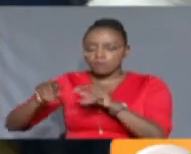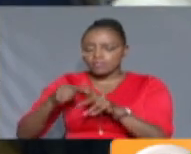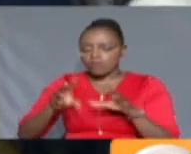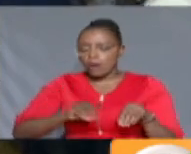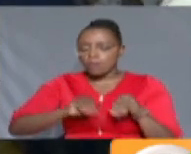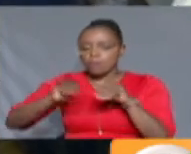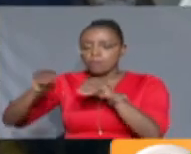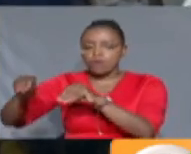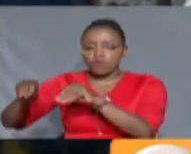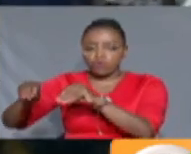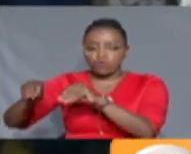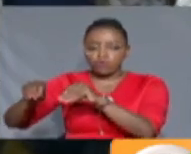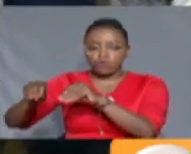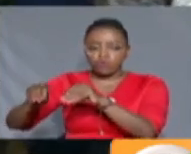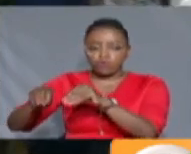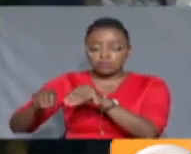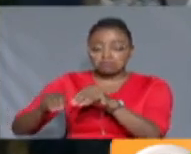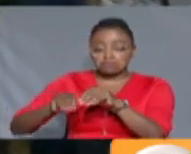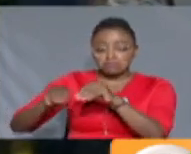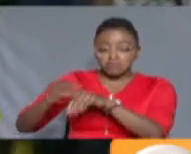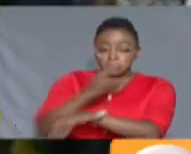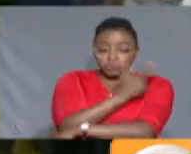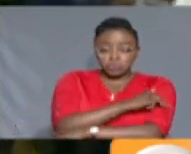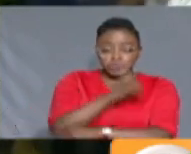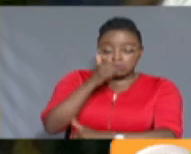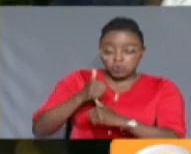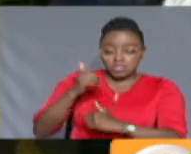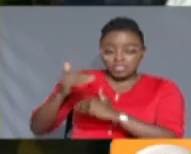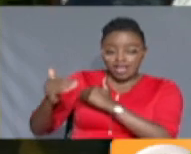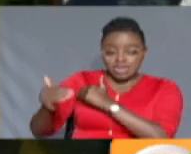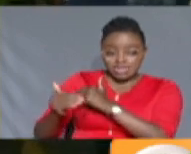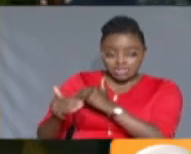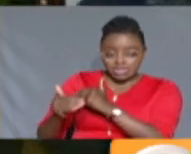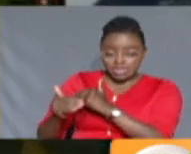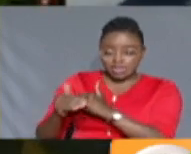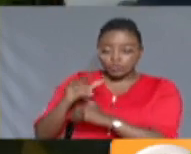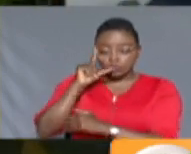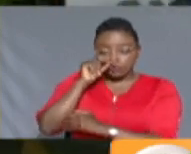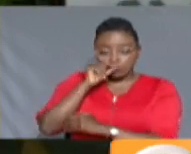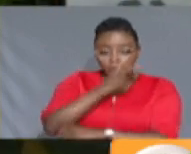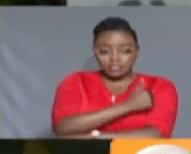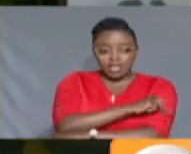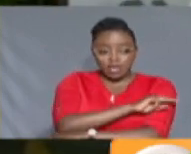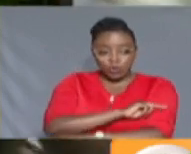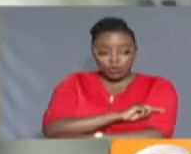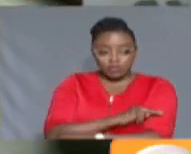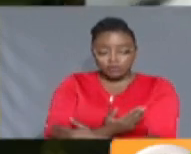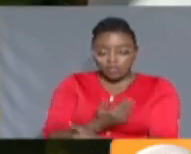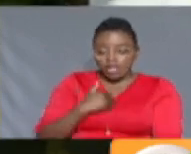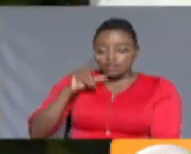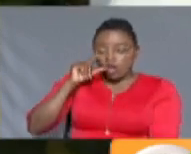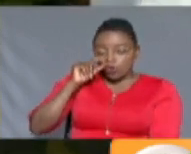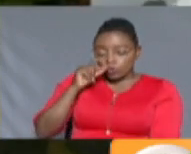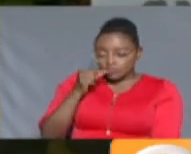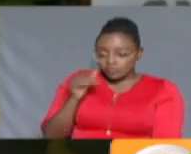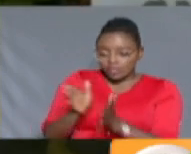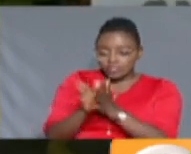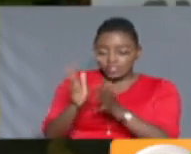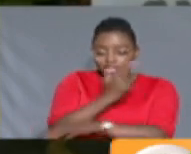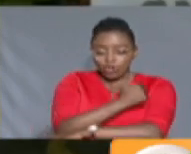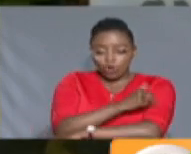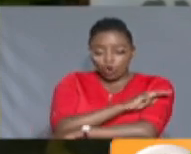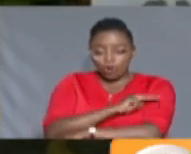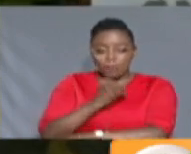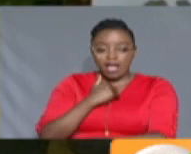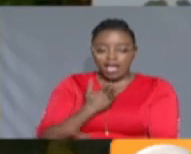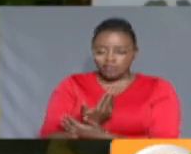to the hospitals that are a bit closer to Mombasa Hospital. We have Coast General Hospital as well as